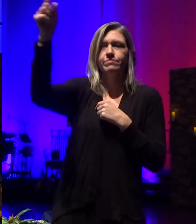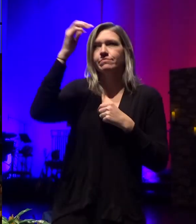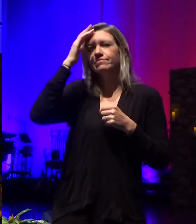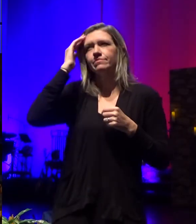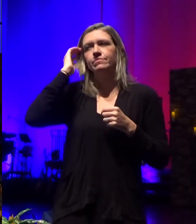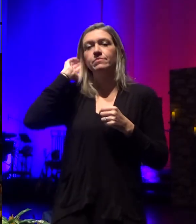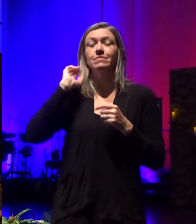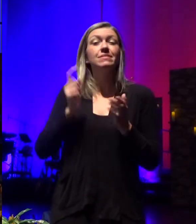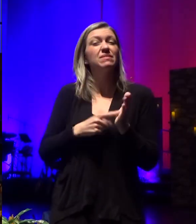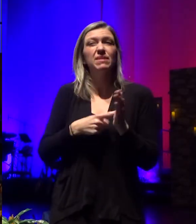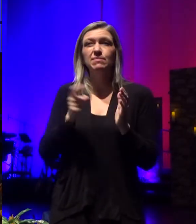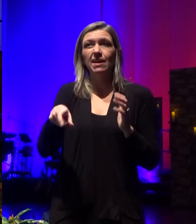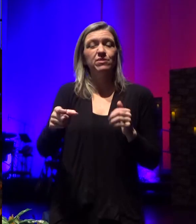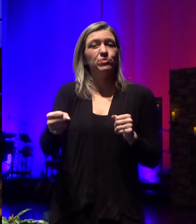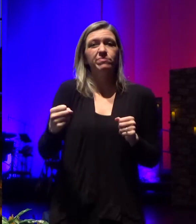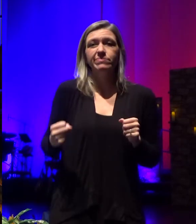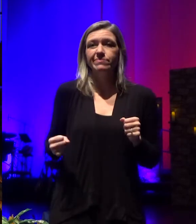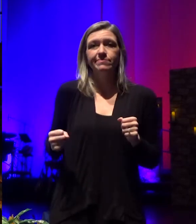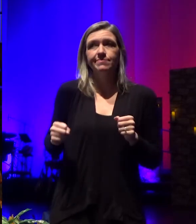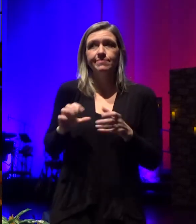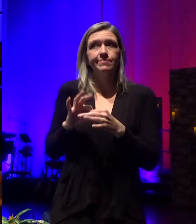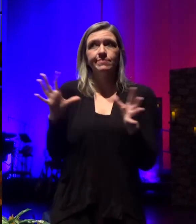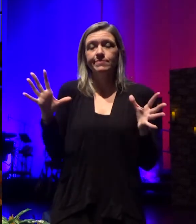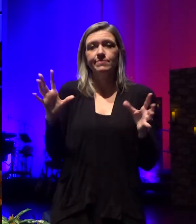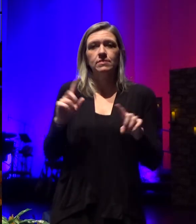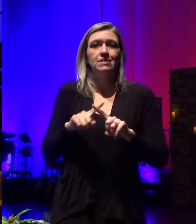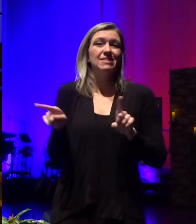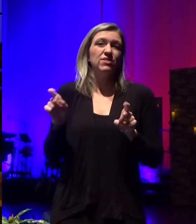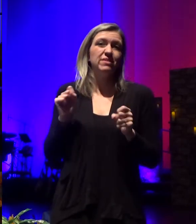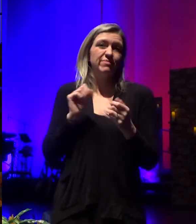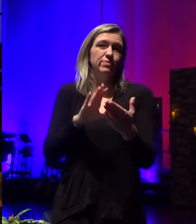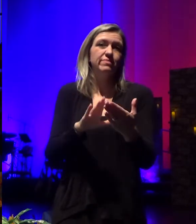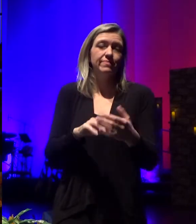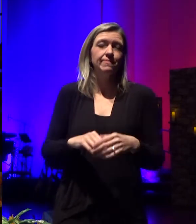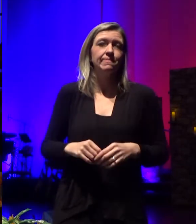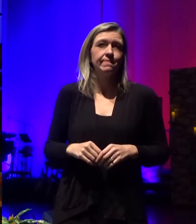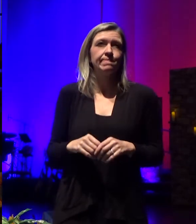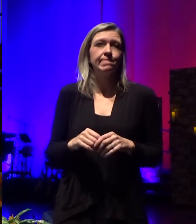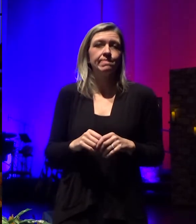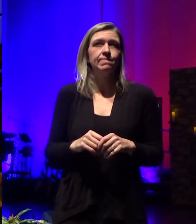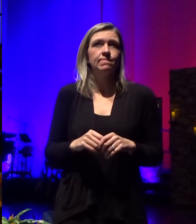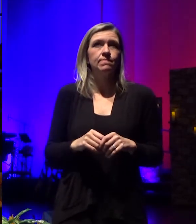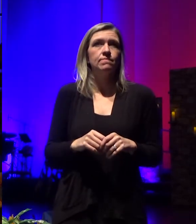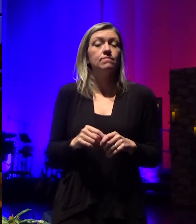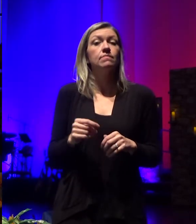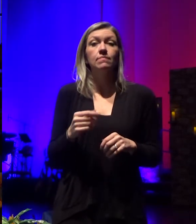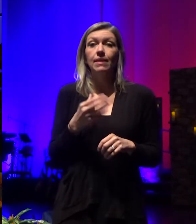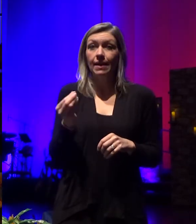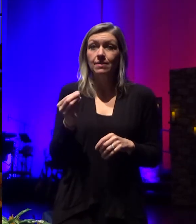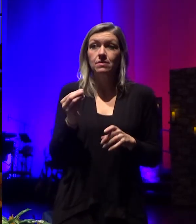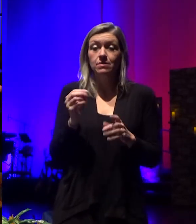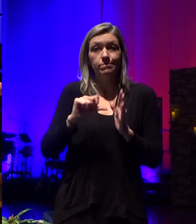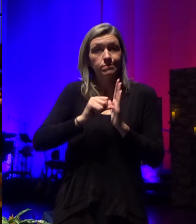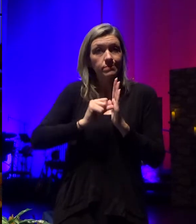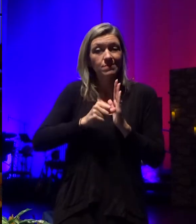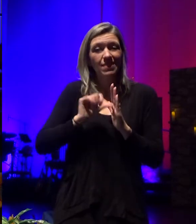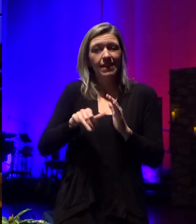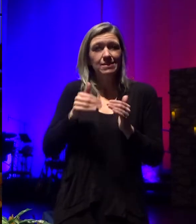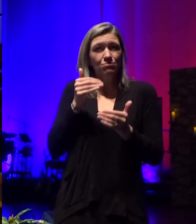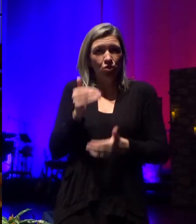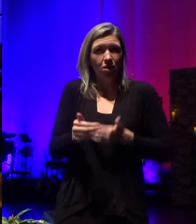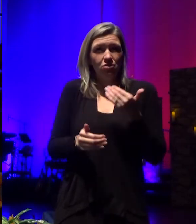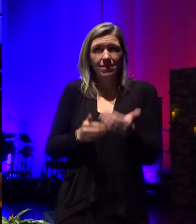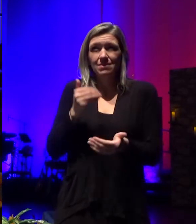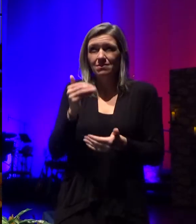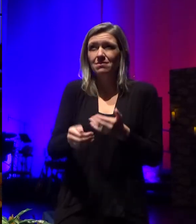Times we have to pull the release lever and do things a different way. And yet it's progress. So